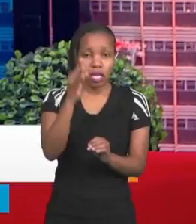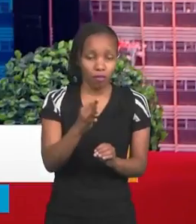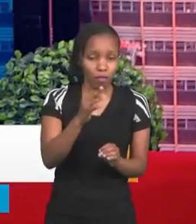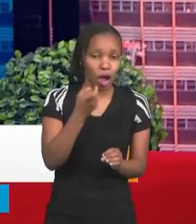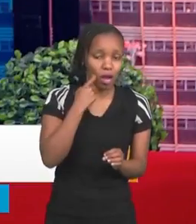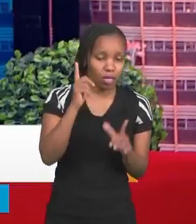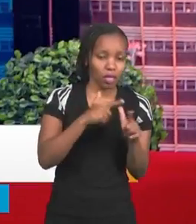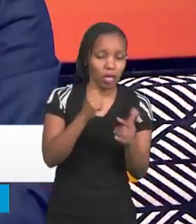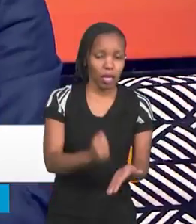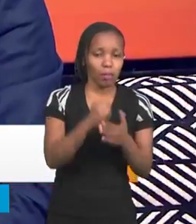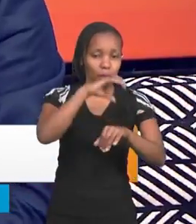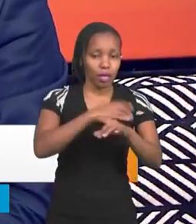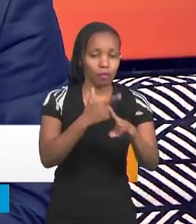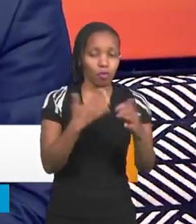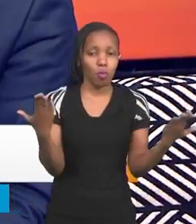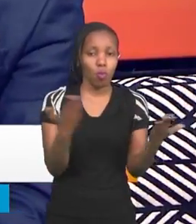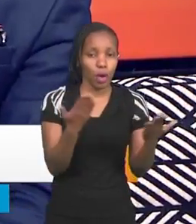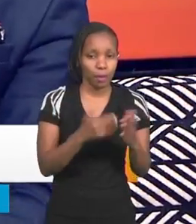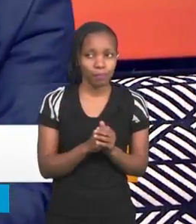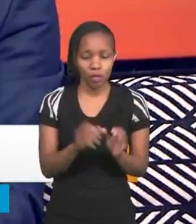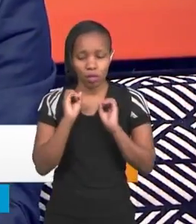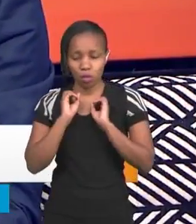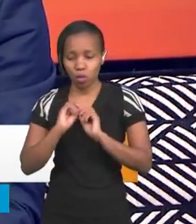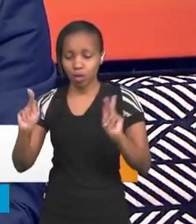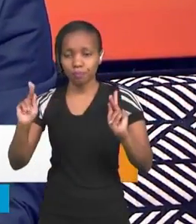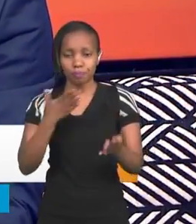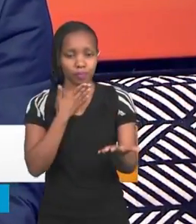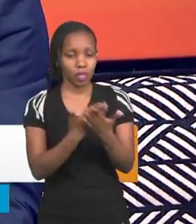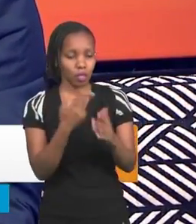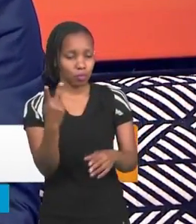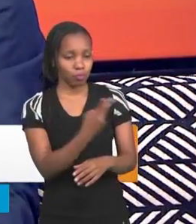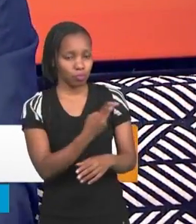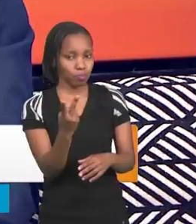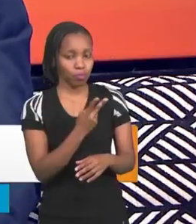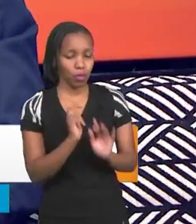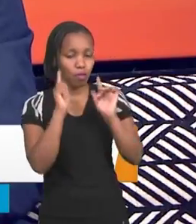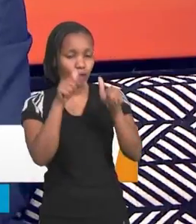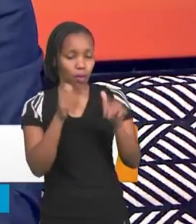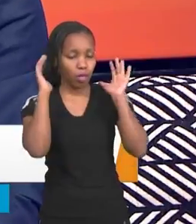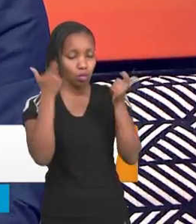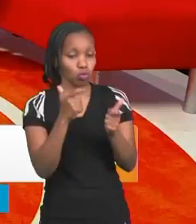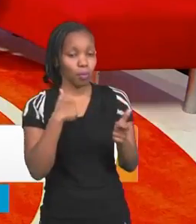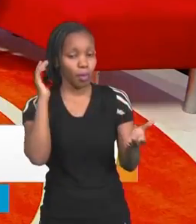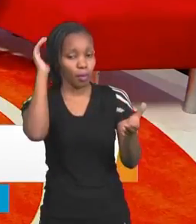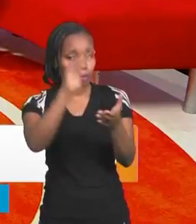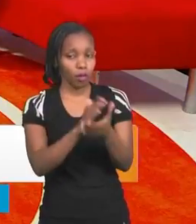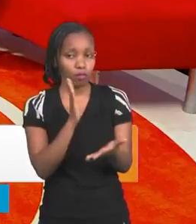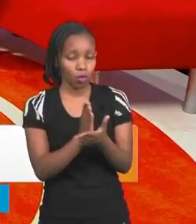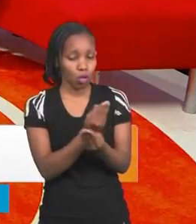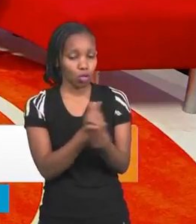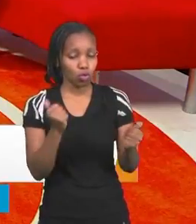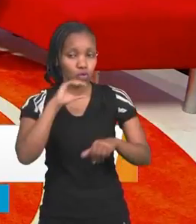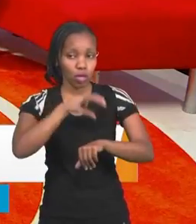from? Thank you so much, Susan, for coming, and Sylvia also for coming. I believe we'll get solutions